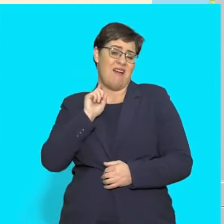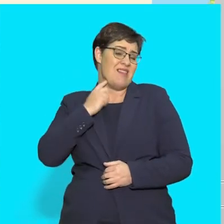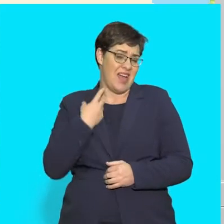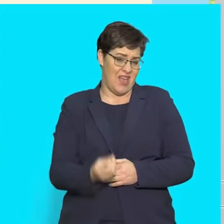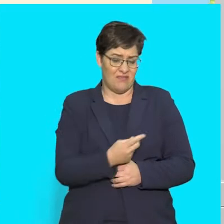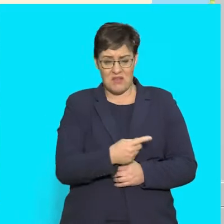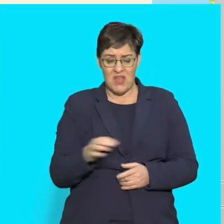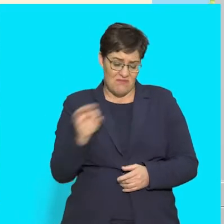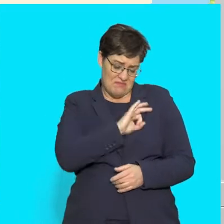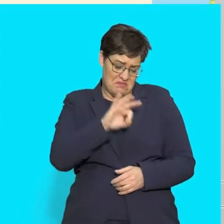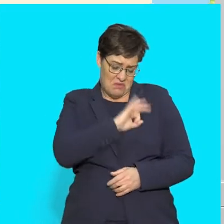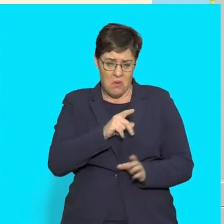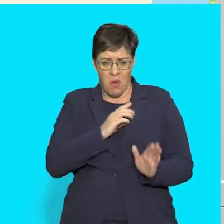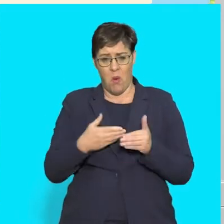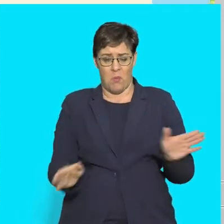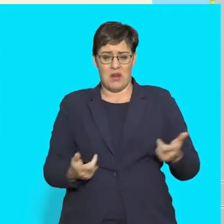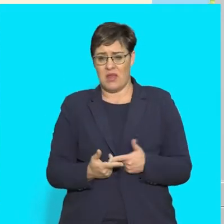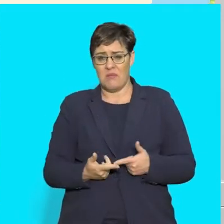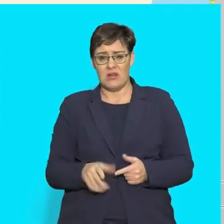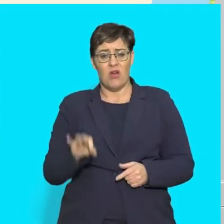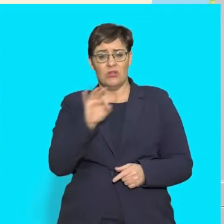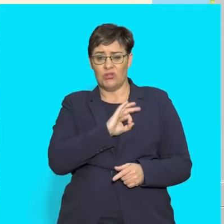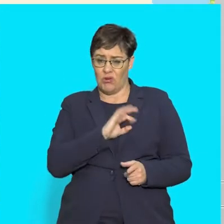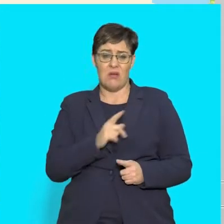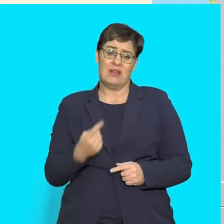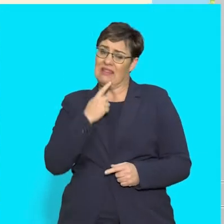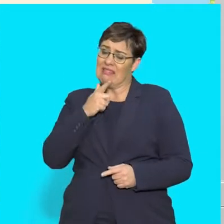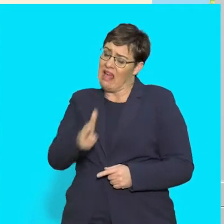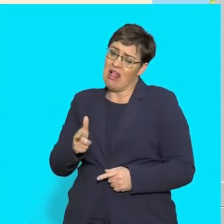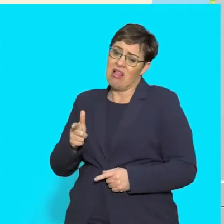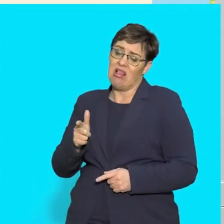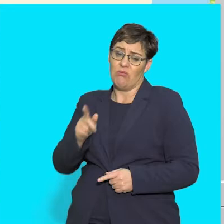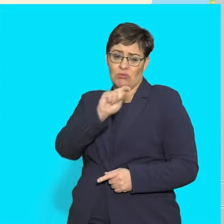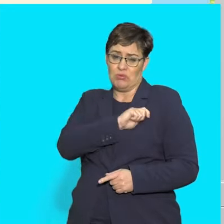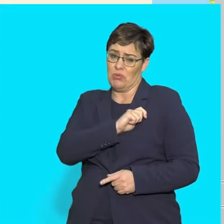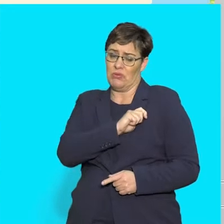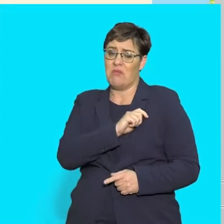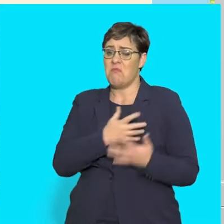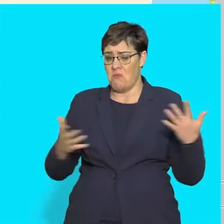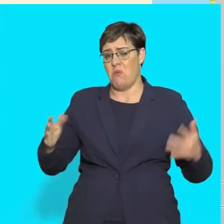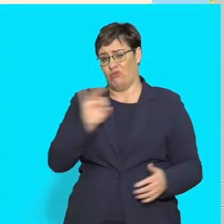sorry about leaving the gate open, but they were sorrier that they did not tell Gogo the truth.